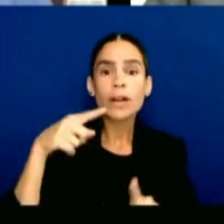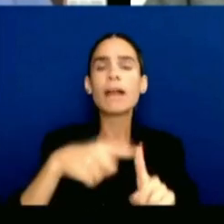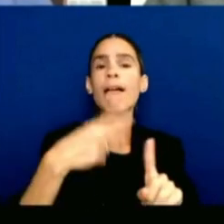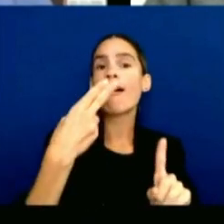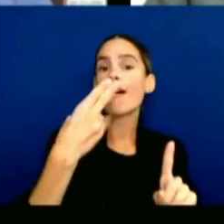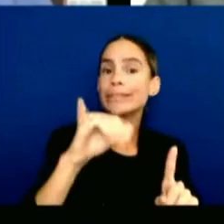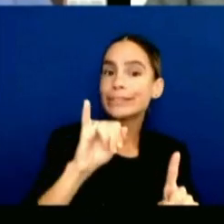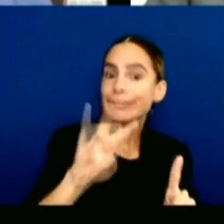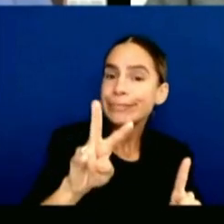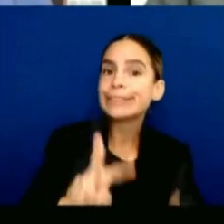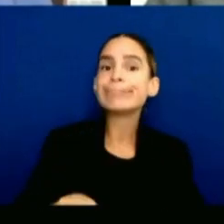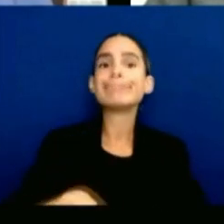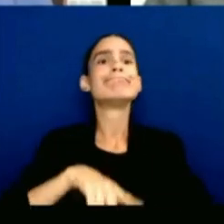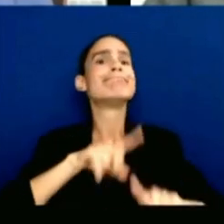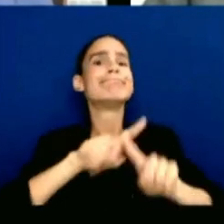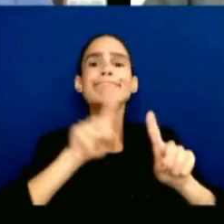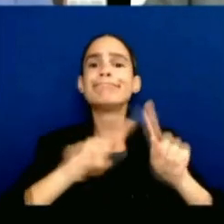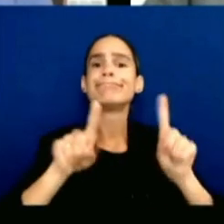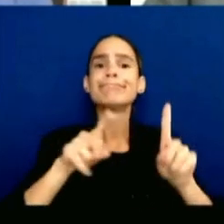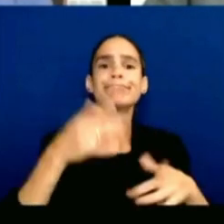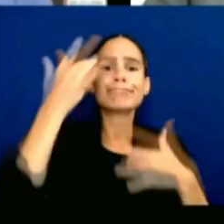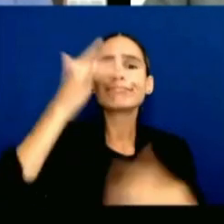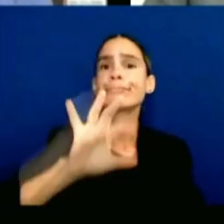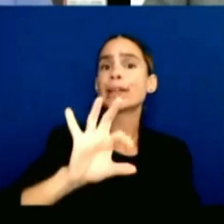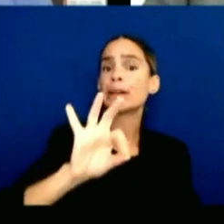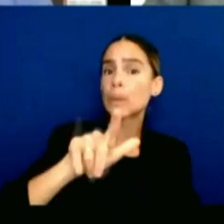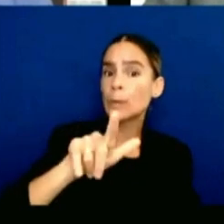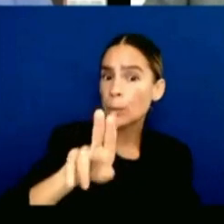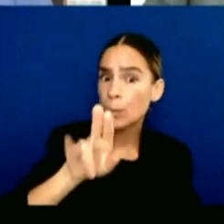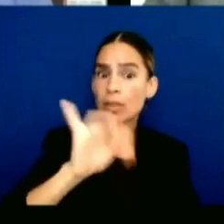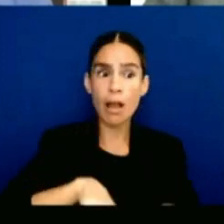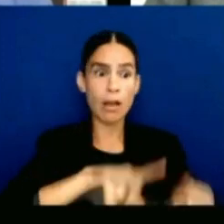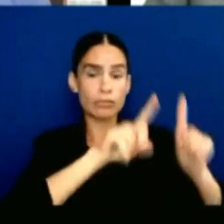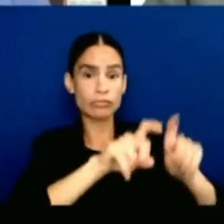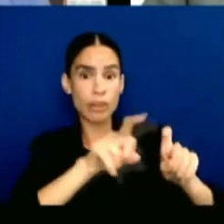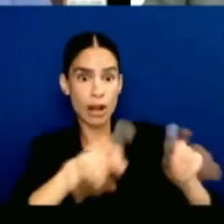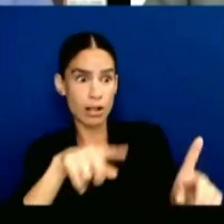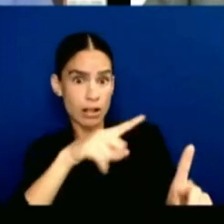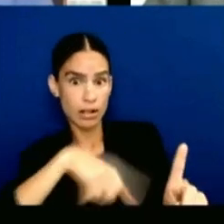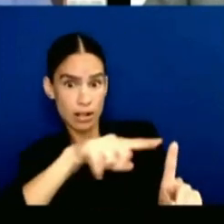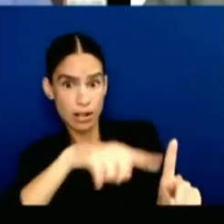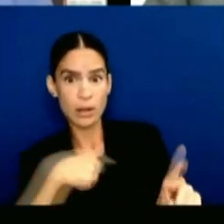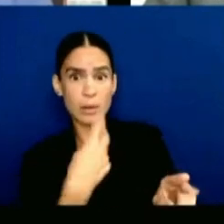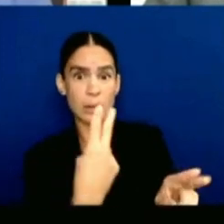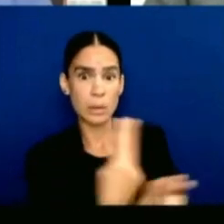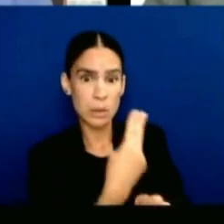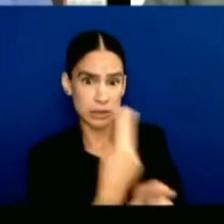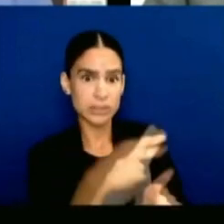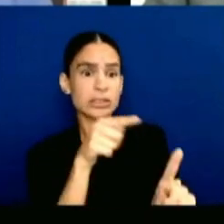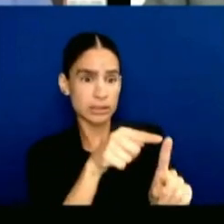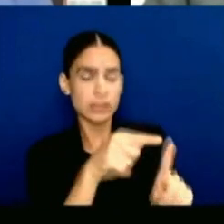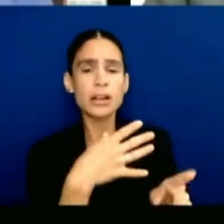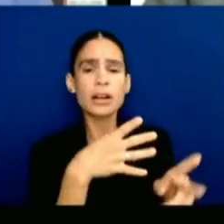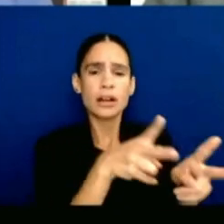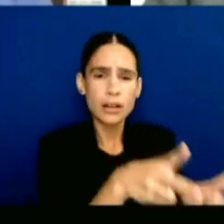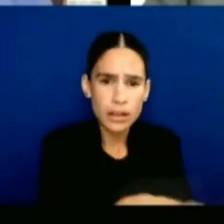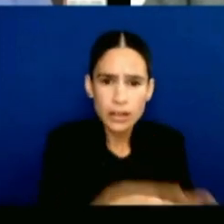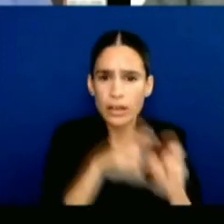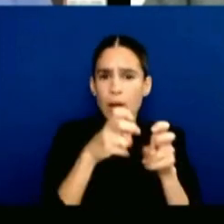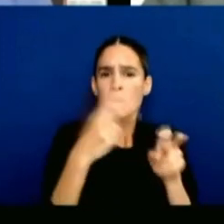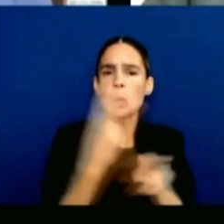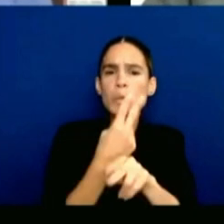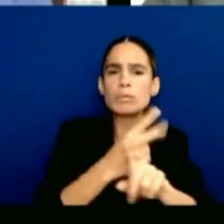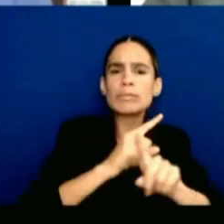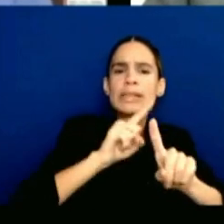because these trials are going to be taking place in multiple sites in the United States, as well as the international collaborations that we've